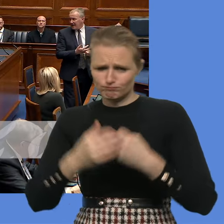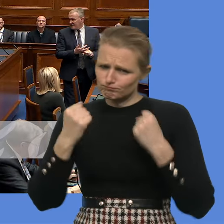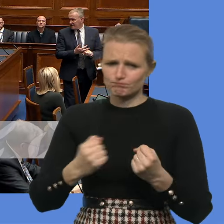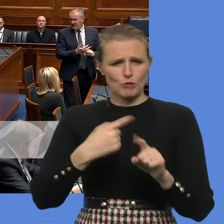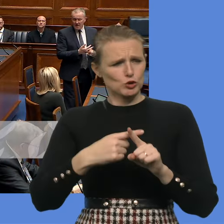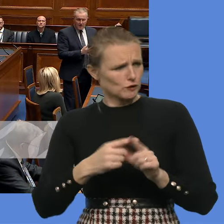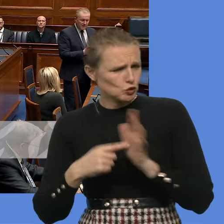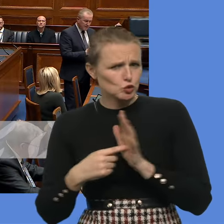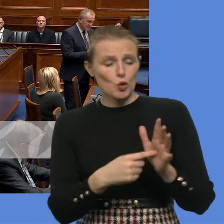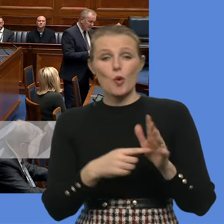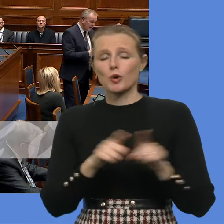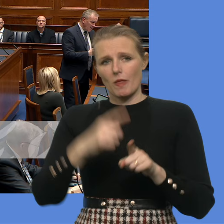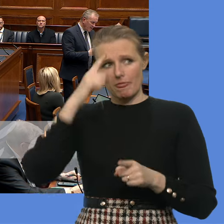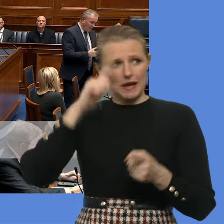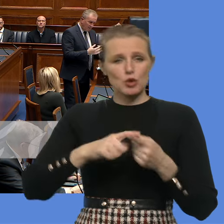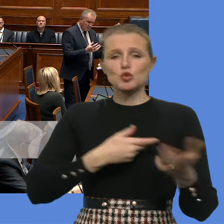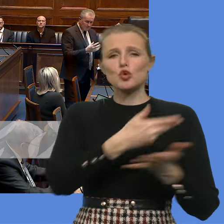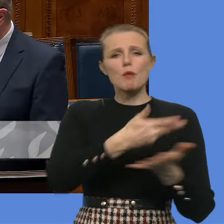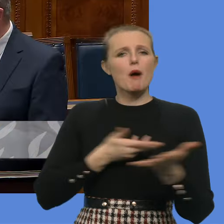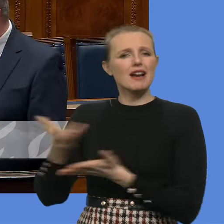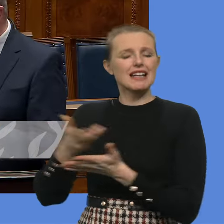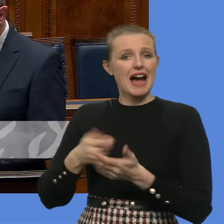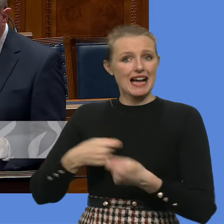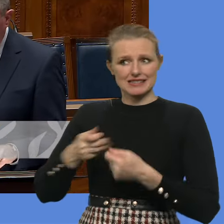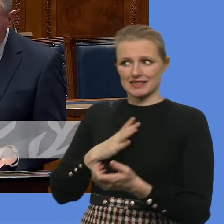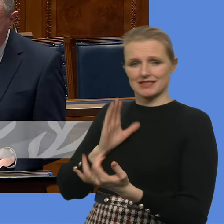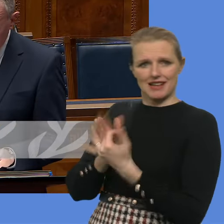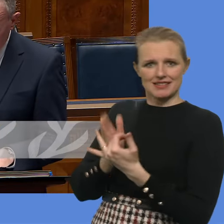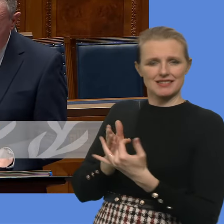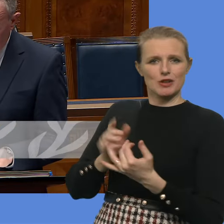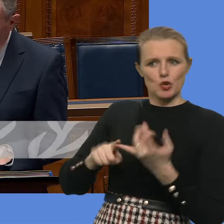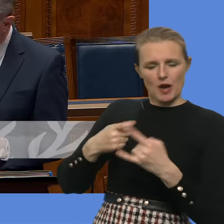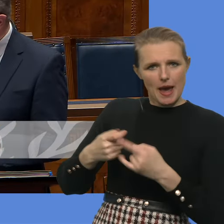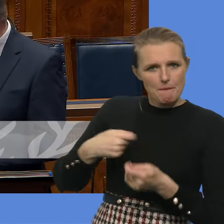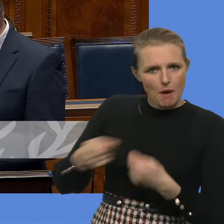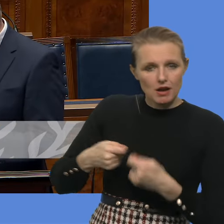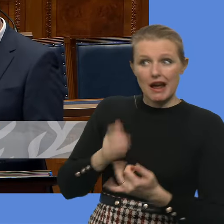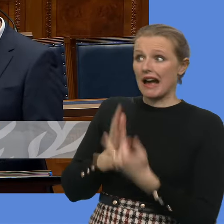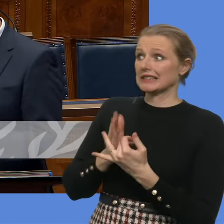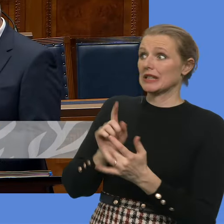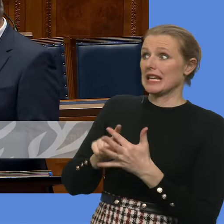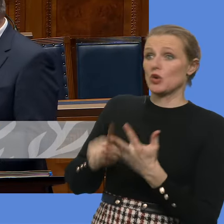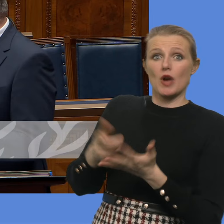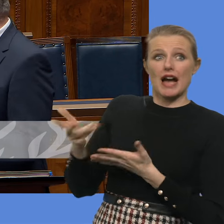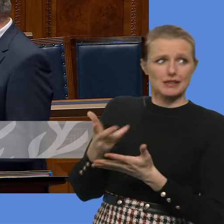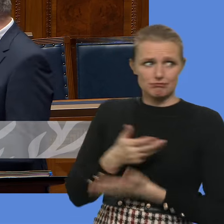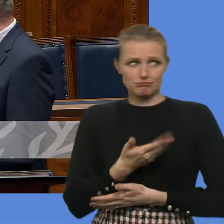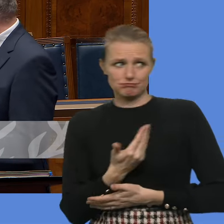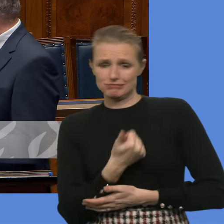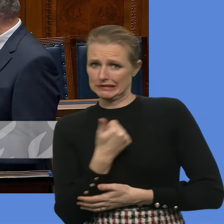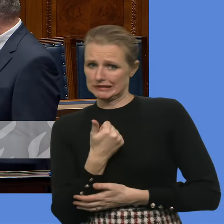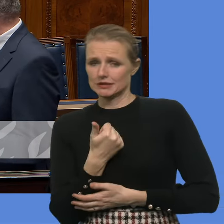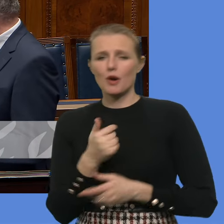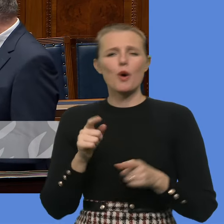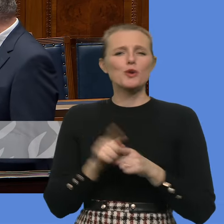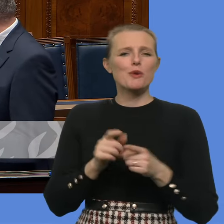market access and what that would mean for them. And those were the key areas of interest for them. I also met tour operators who bring people to